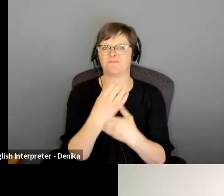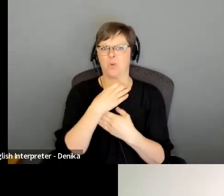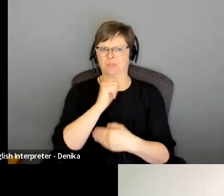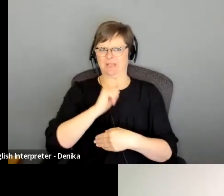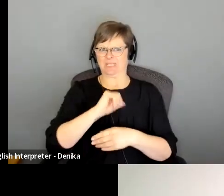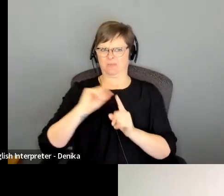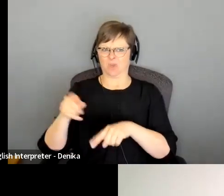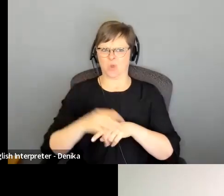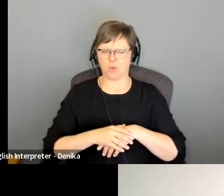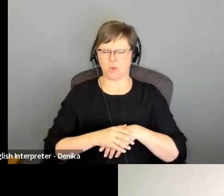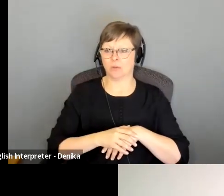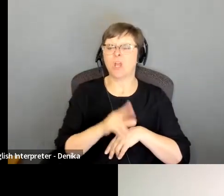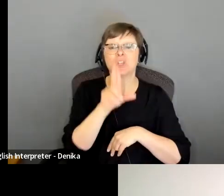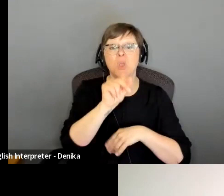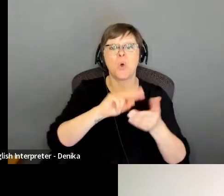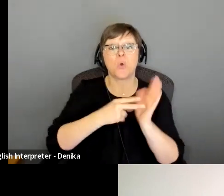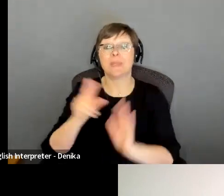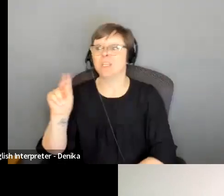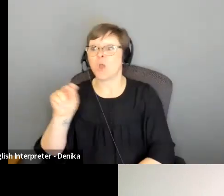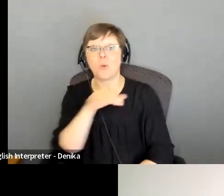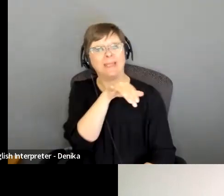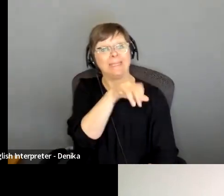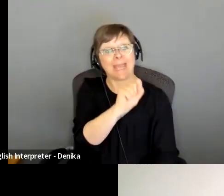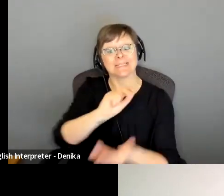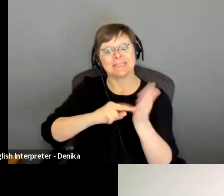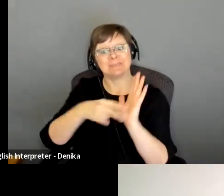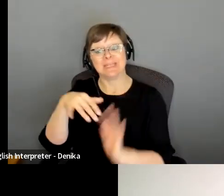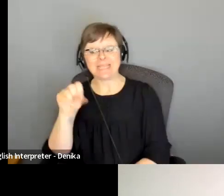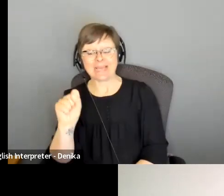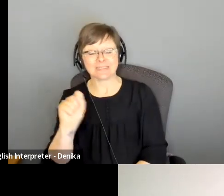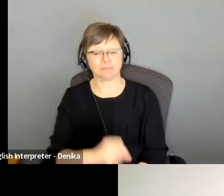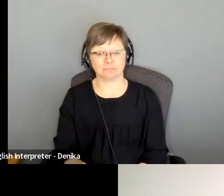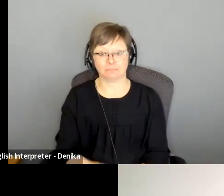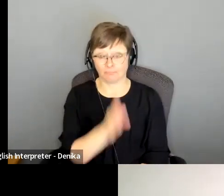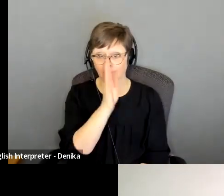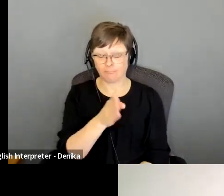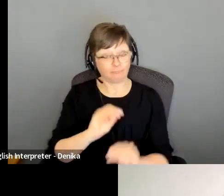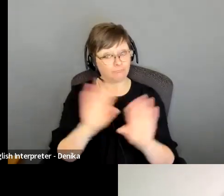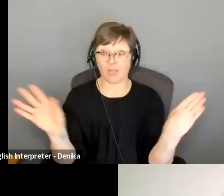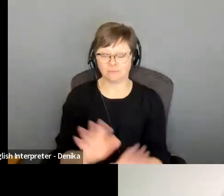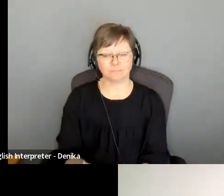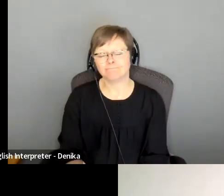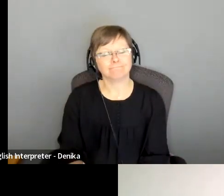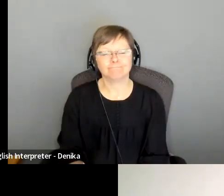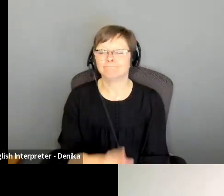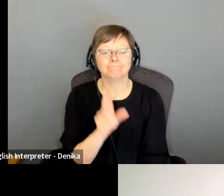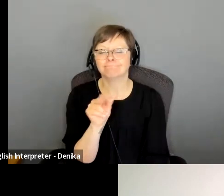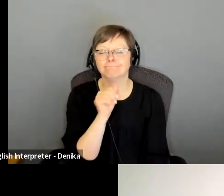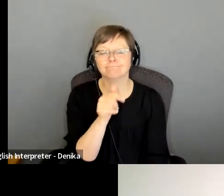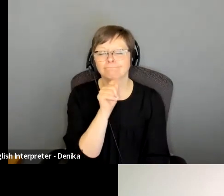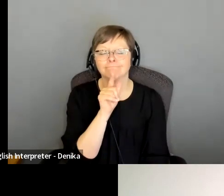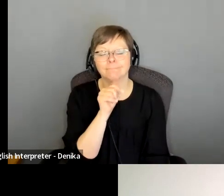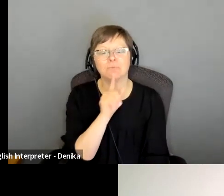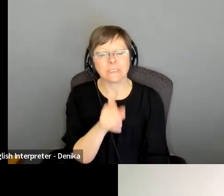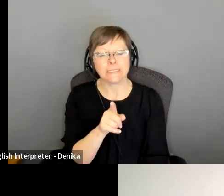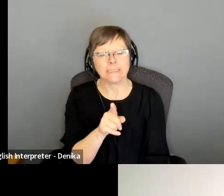No means no and yes means yes language is not usually how we communicate with each other, especially when it comes to